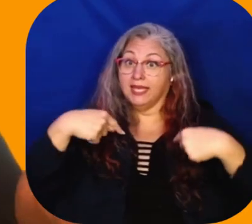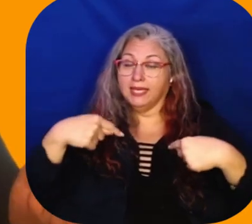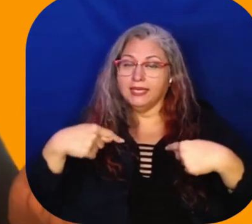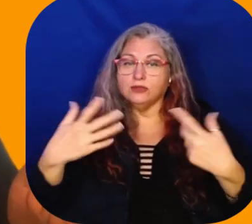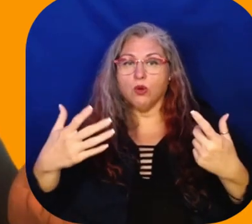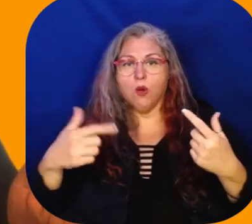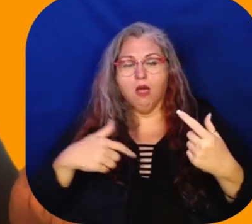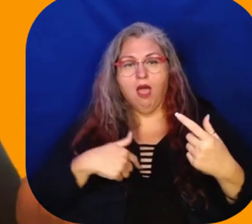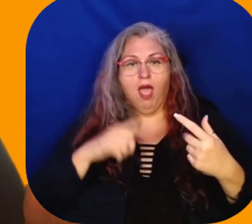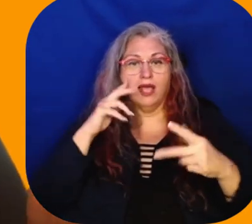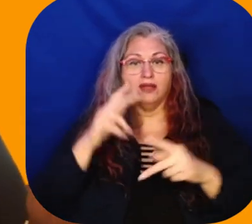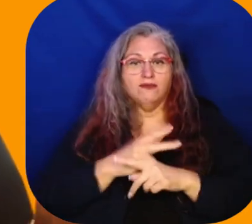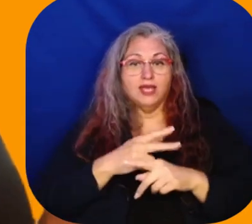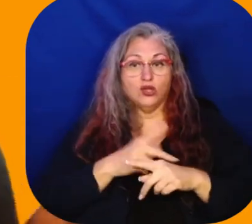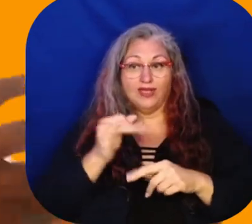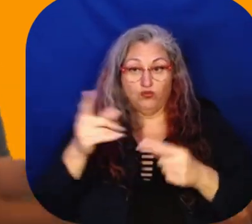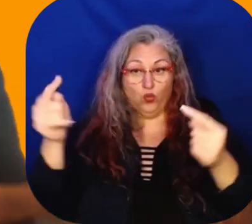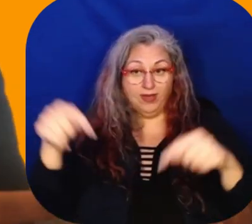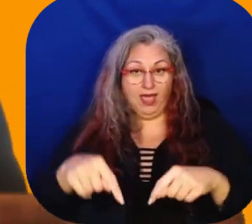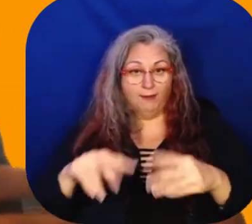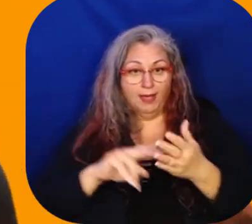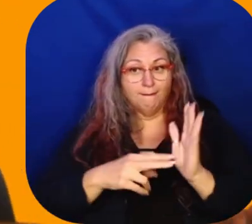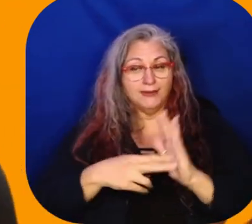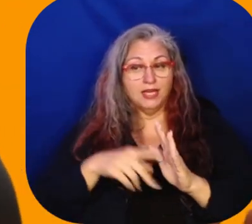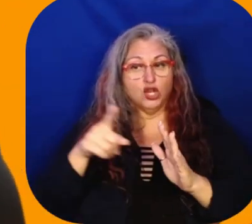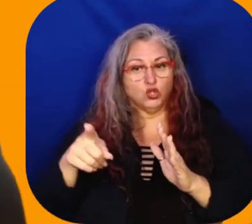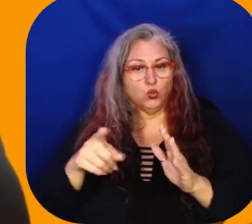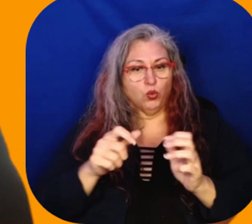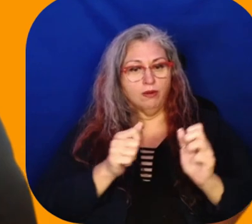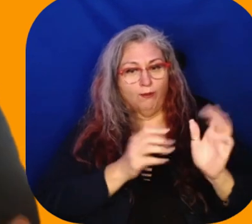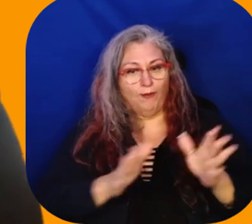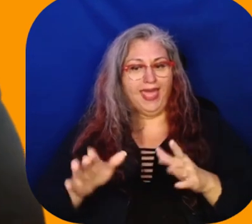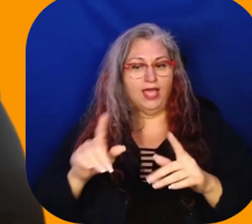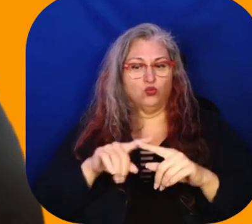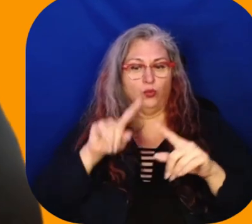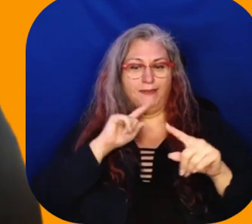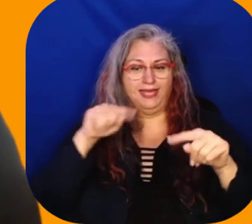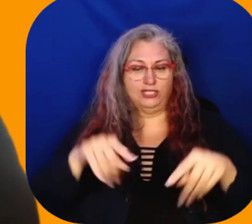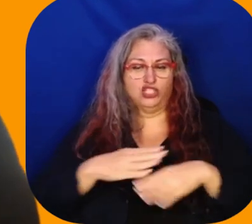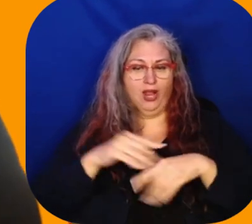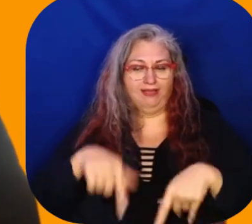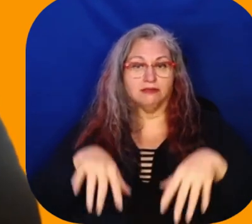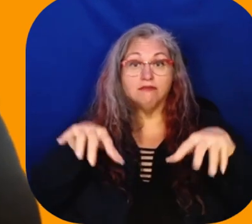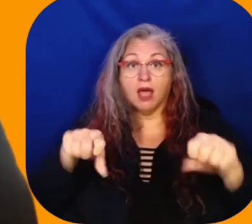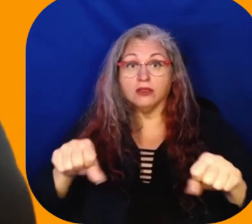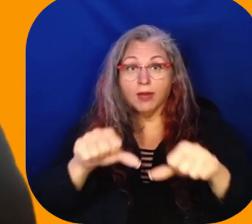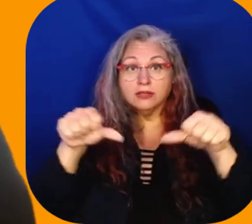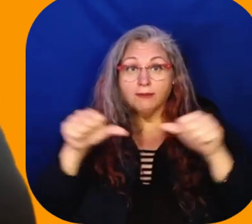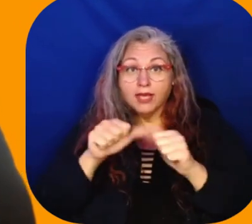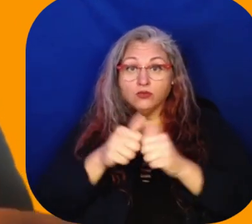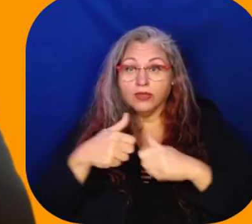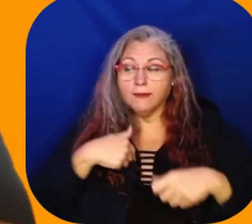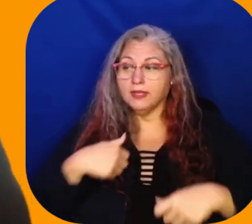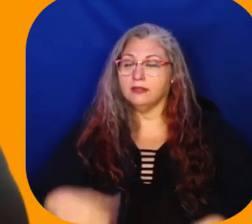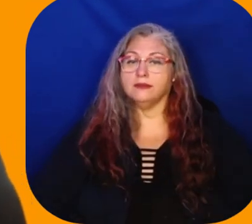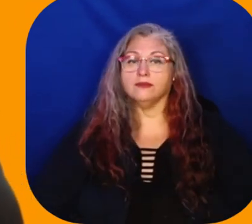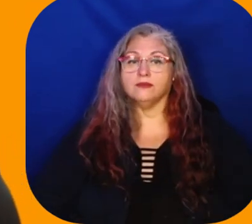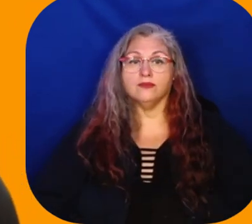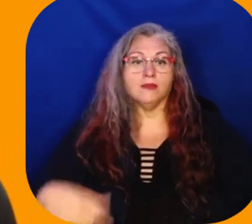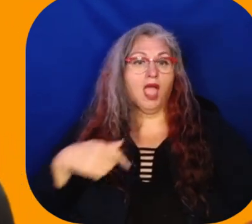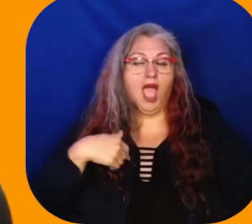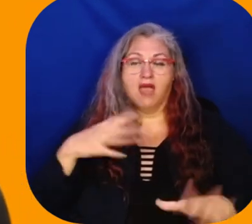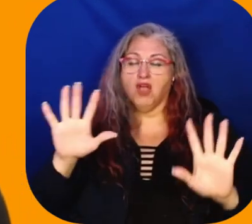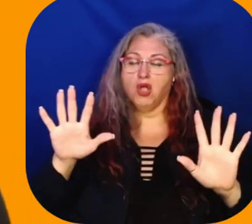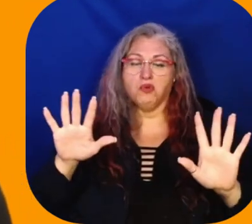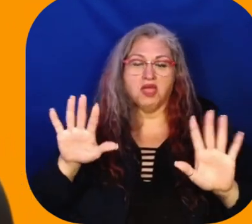you're coming here, then you're prepared to be in this occupied space with me. And I'm even past the point where I feel like I need to